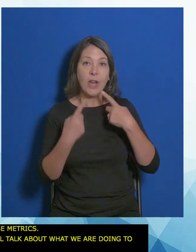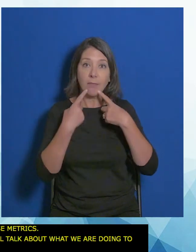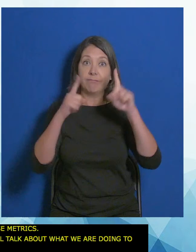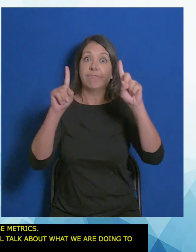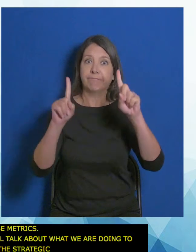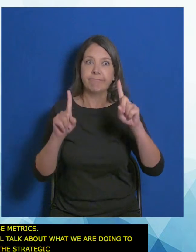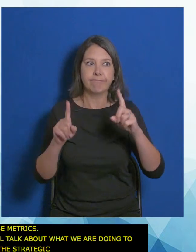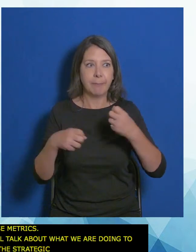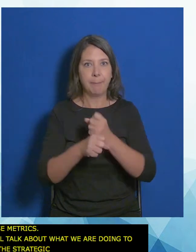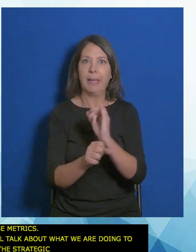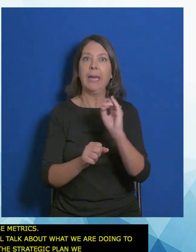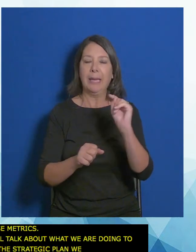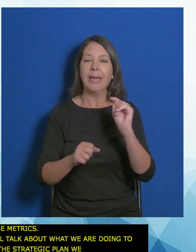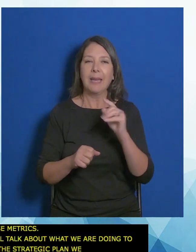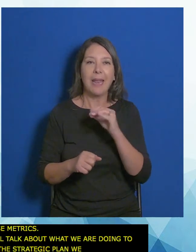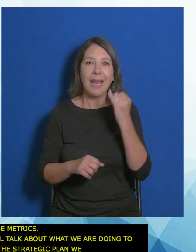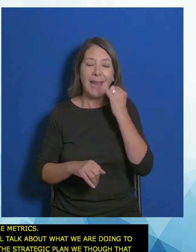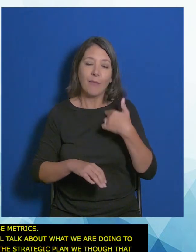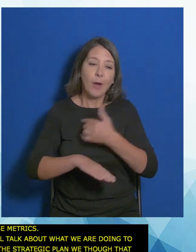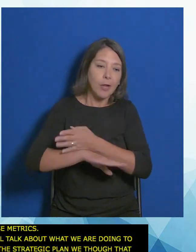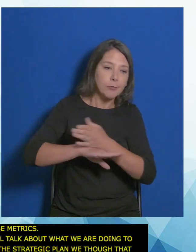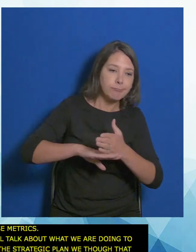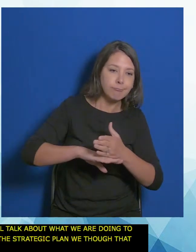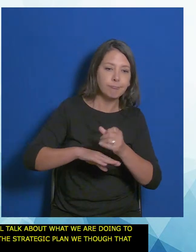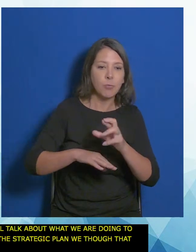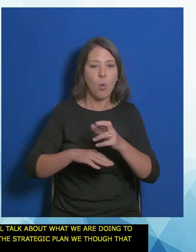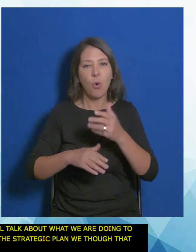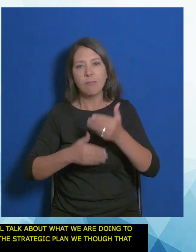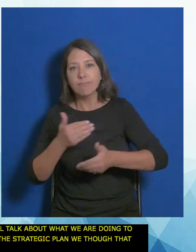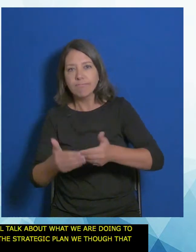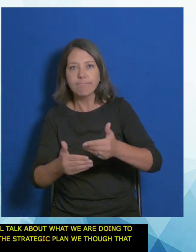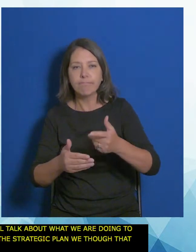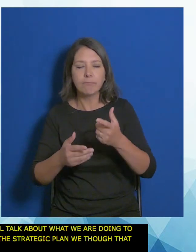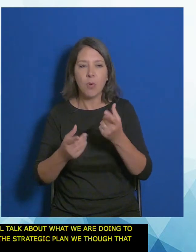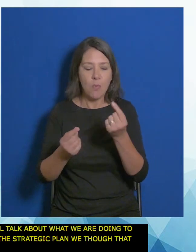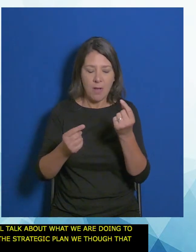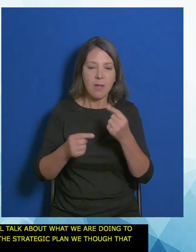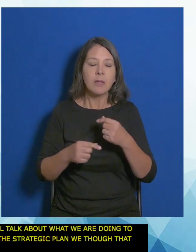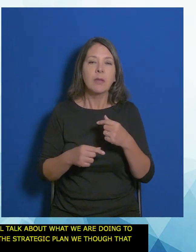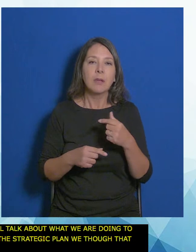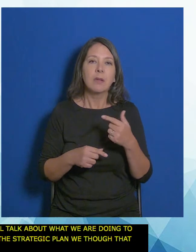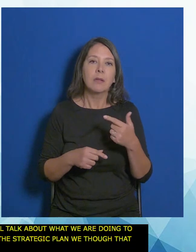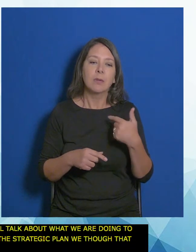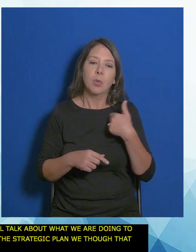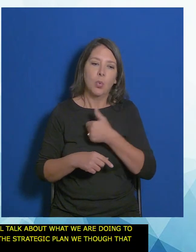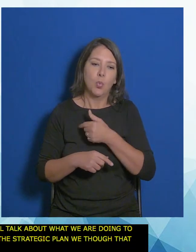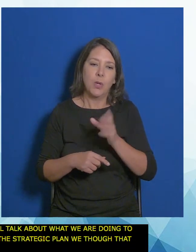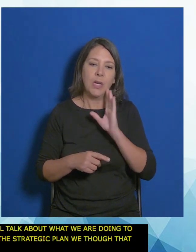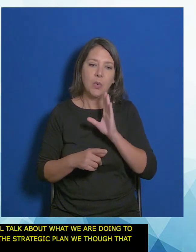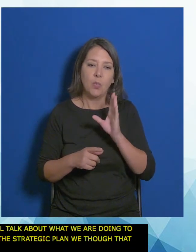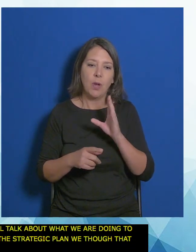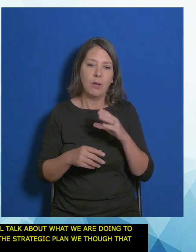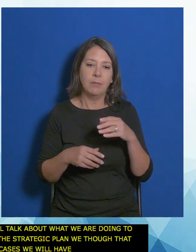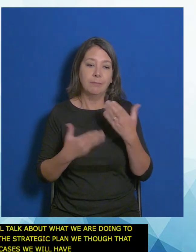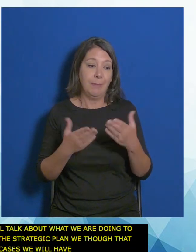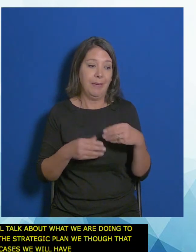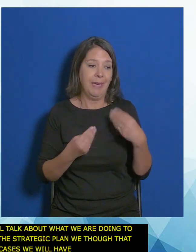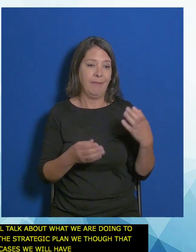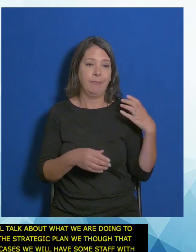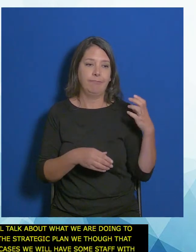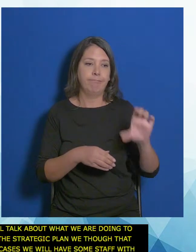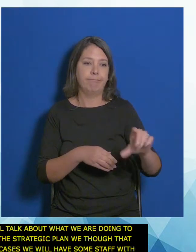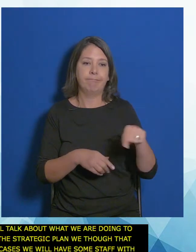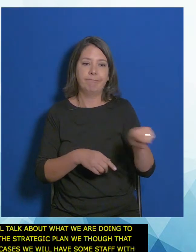some lack of progress or regression in some cases, we're going to task the staff with working on that.